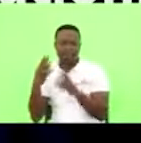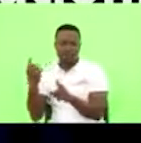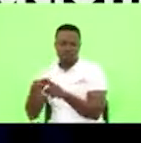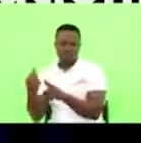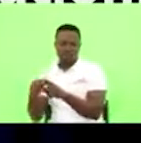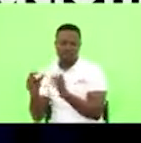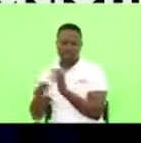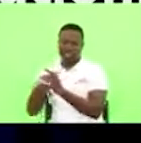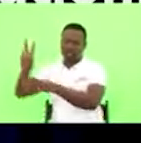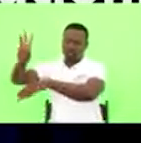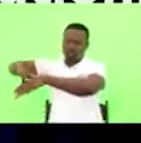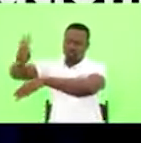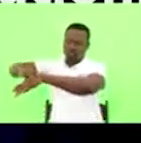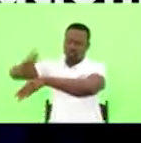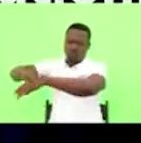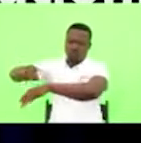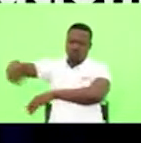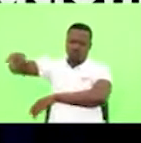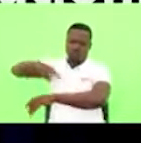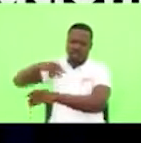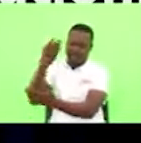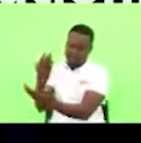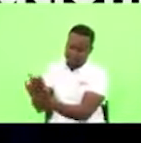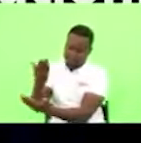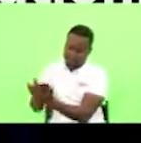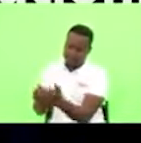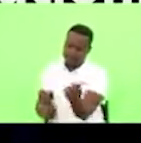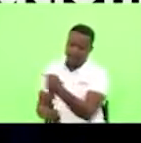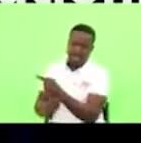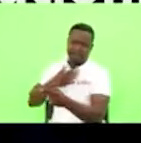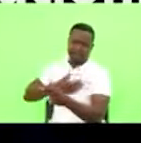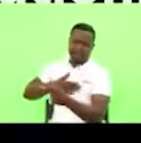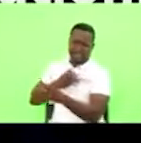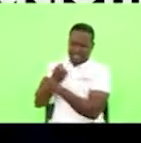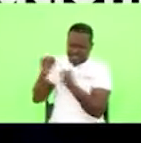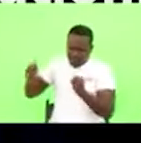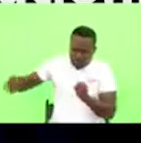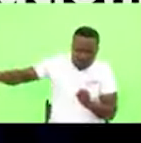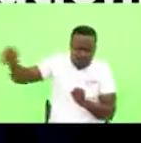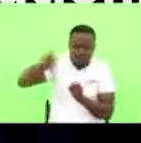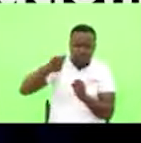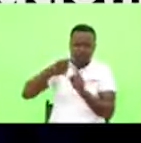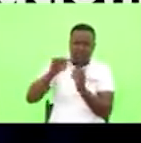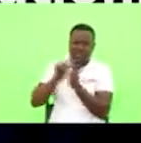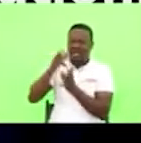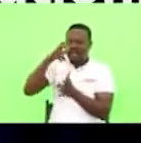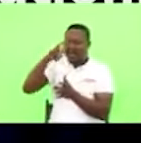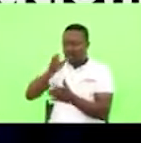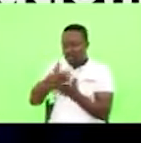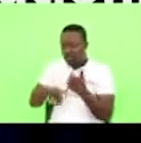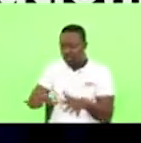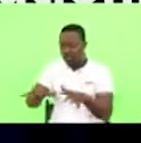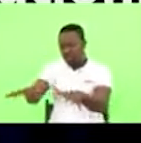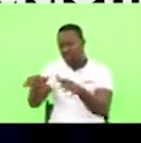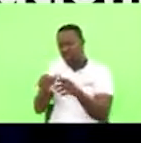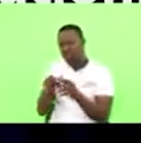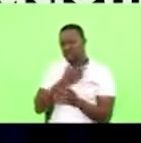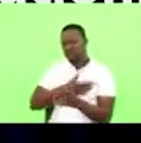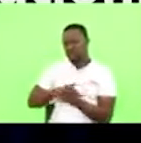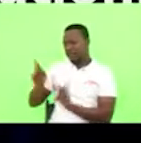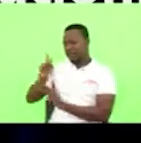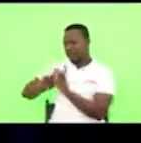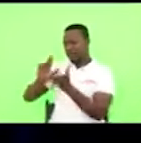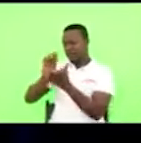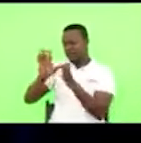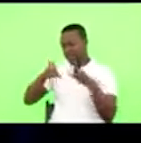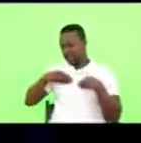he warned them and pleaded with them, save yourself from this corrupt generation. Those who accepted